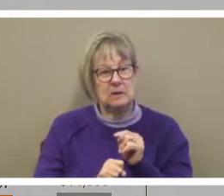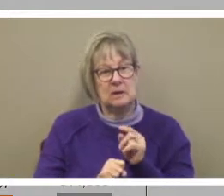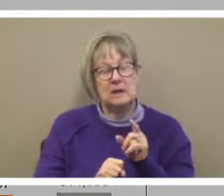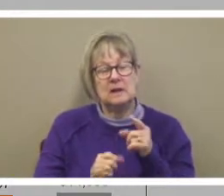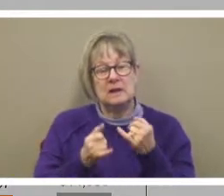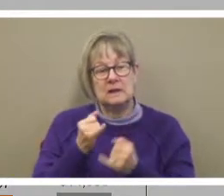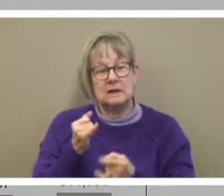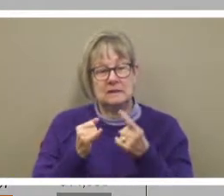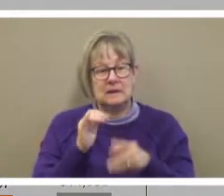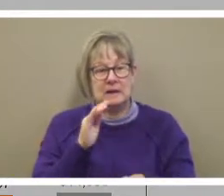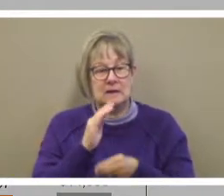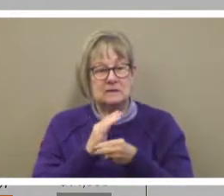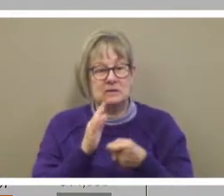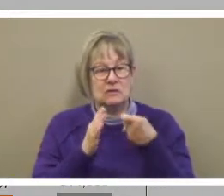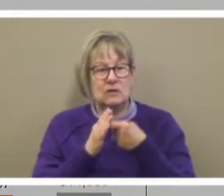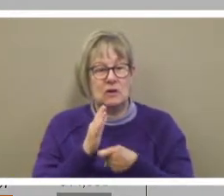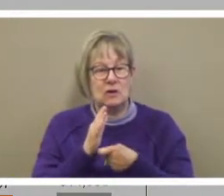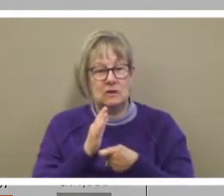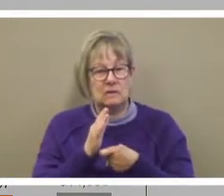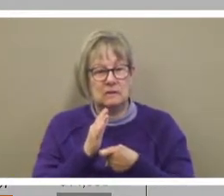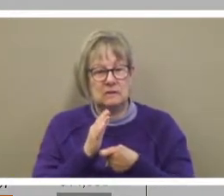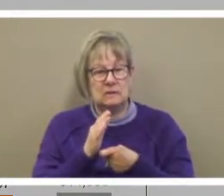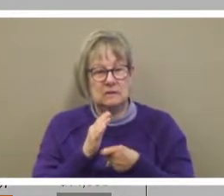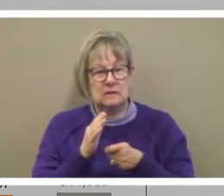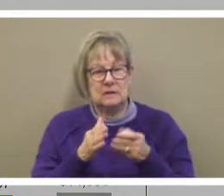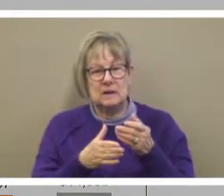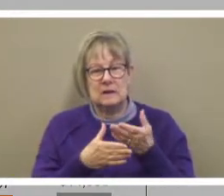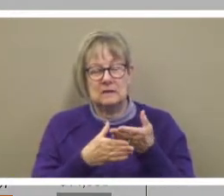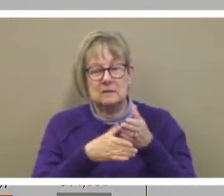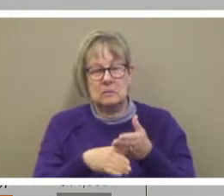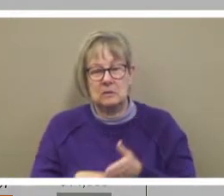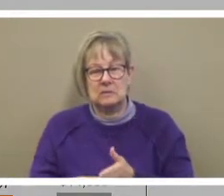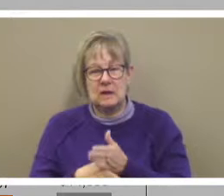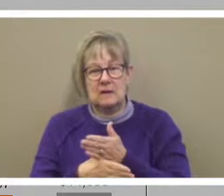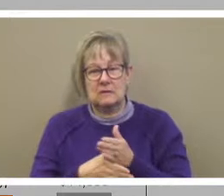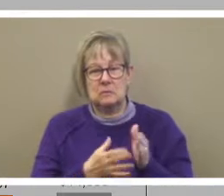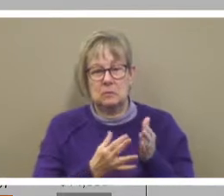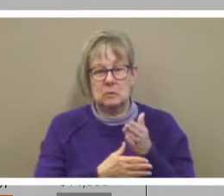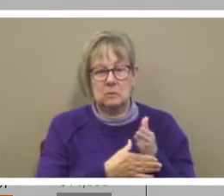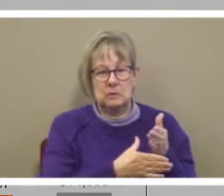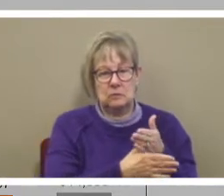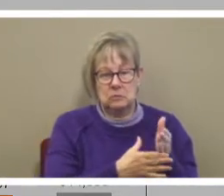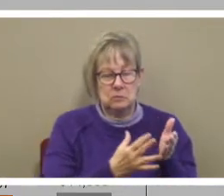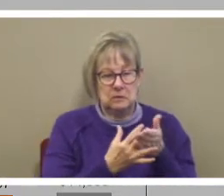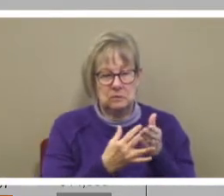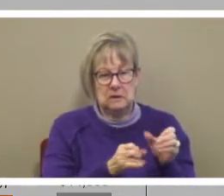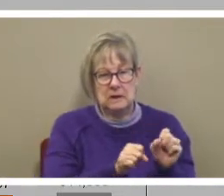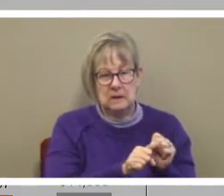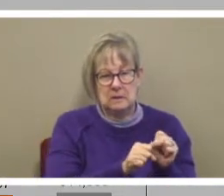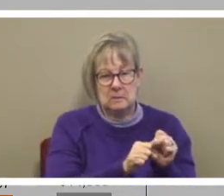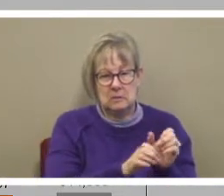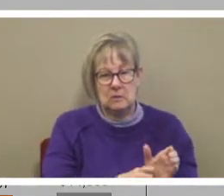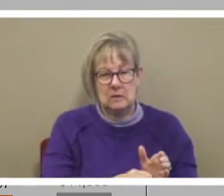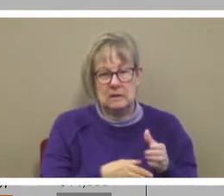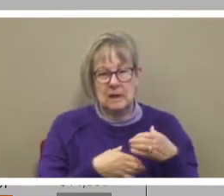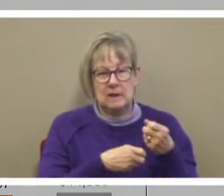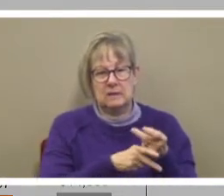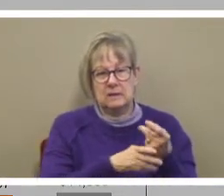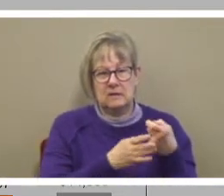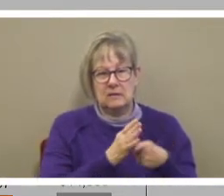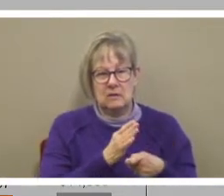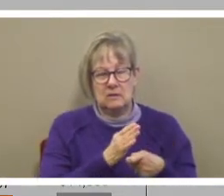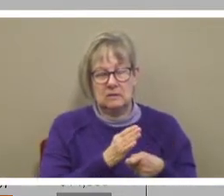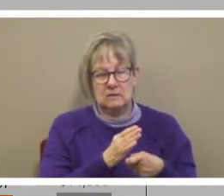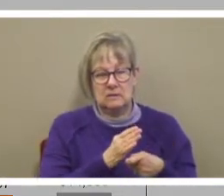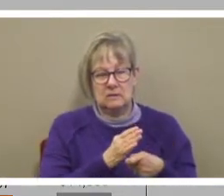is an additional cost driver, and so this just breaks down on average between the employees, the healthcare cost, and this is